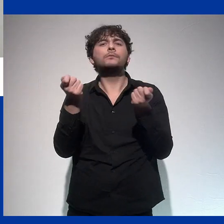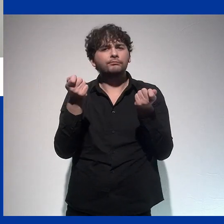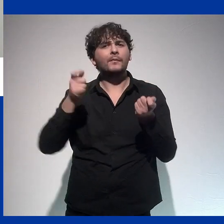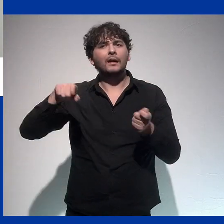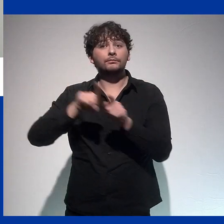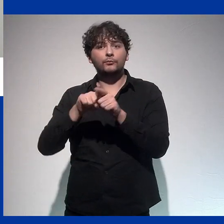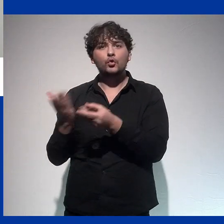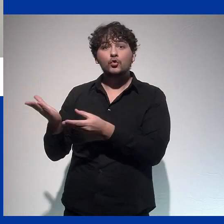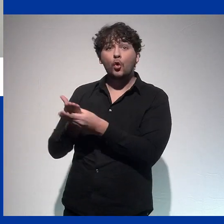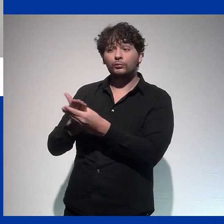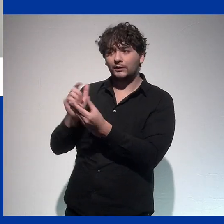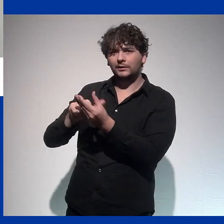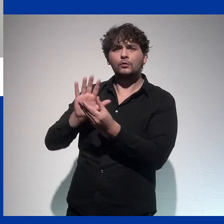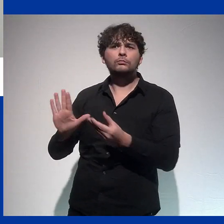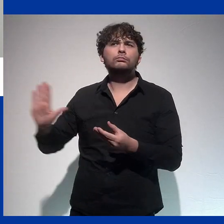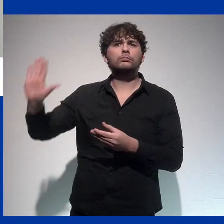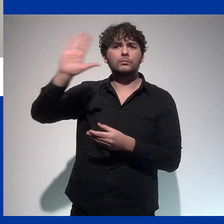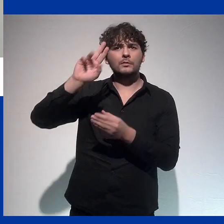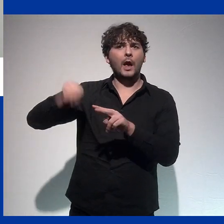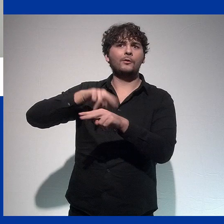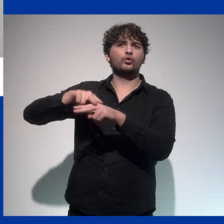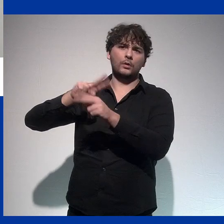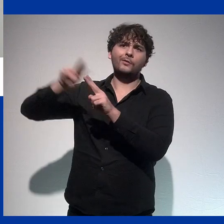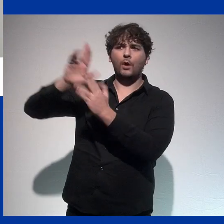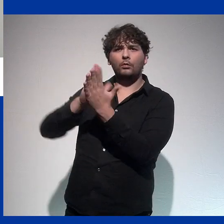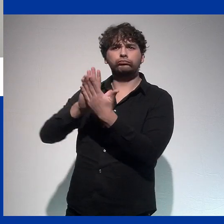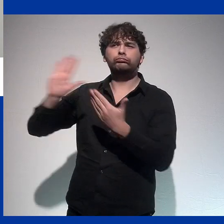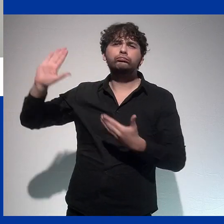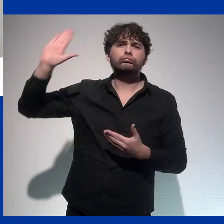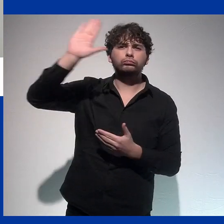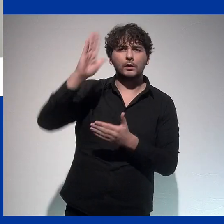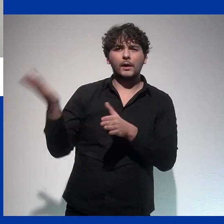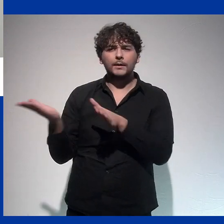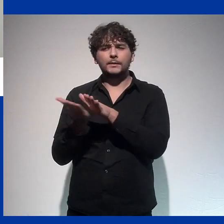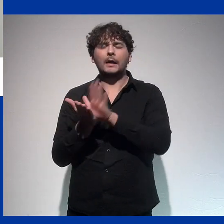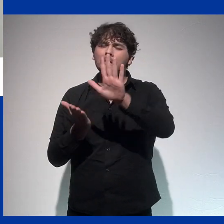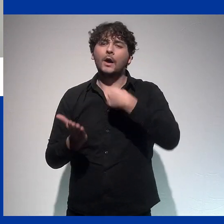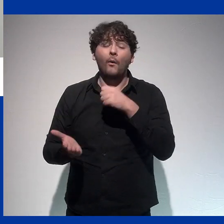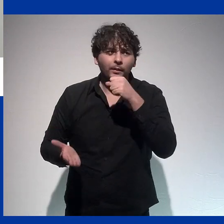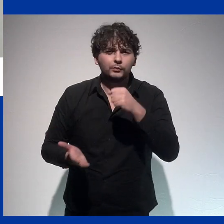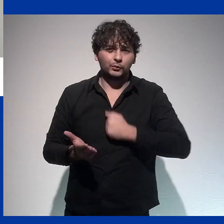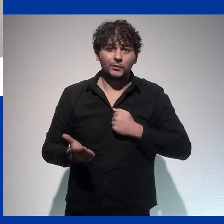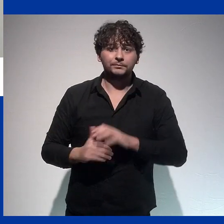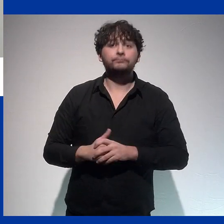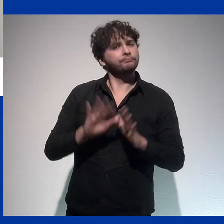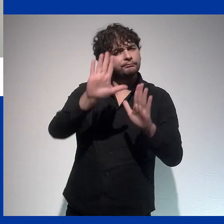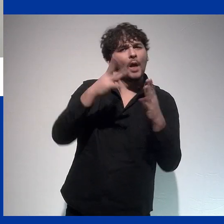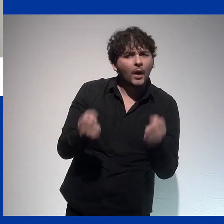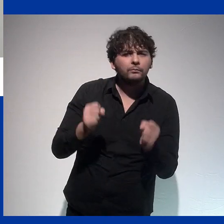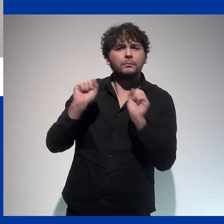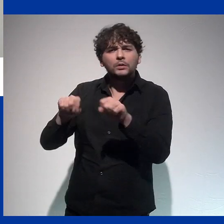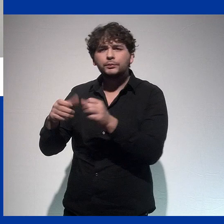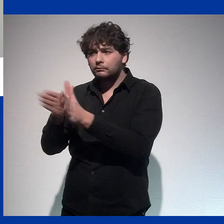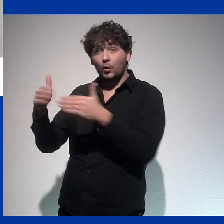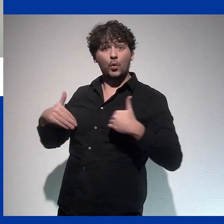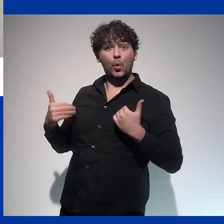sorry for that, and will contribute to the development of youth work. In this regard, the discussions we had in the